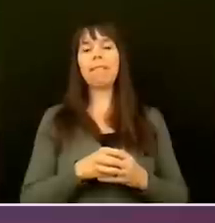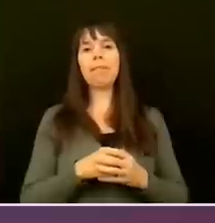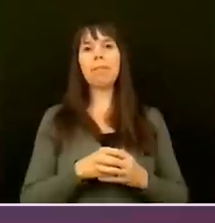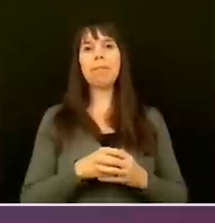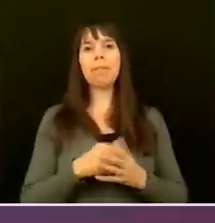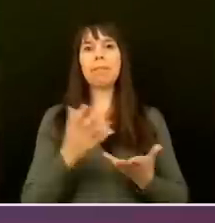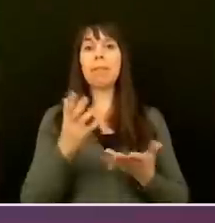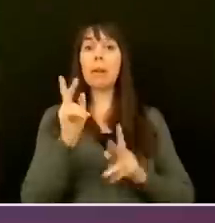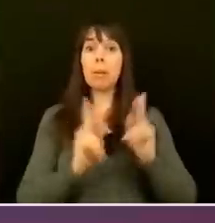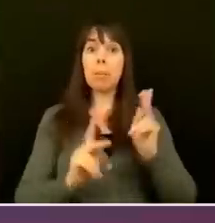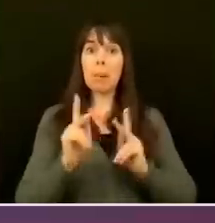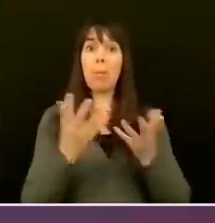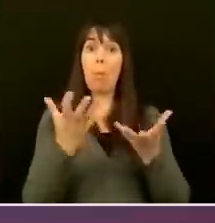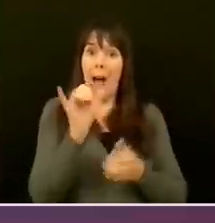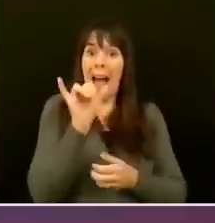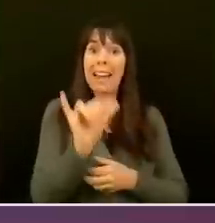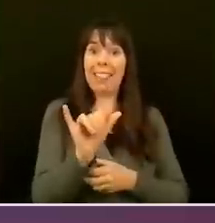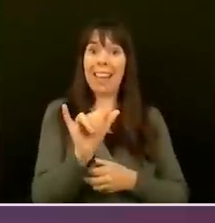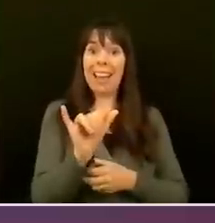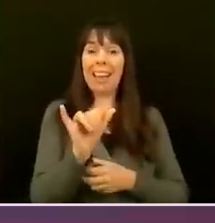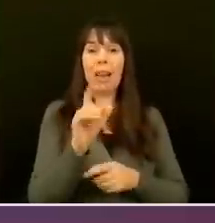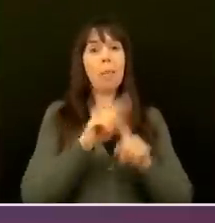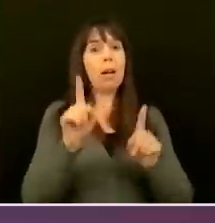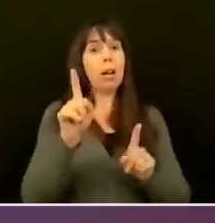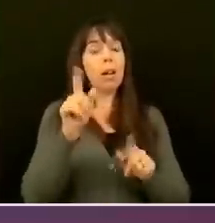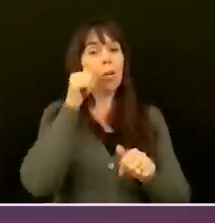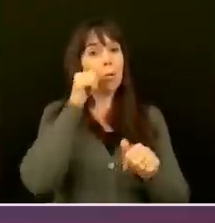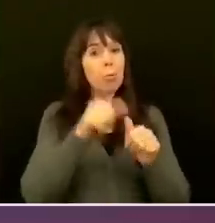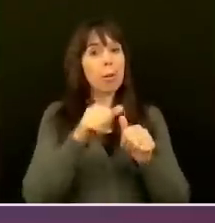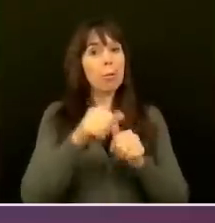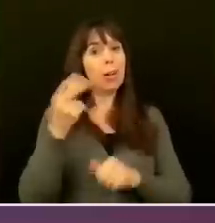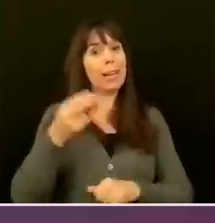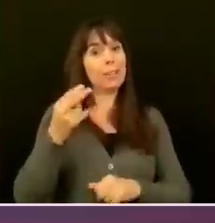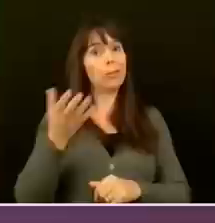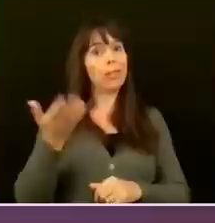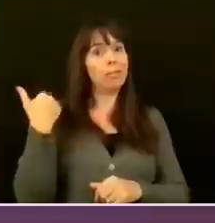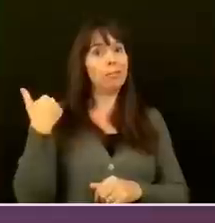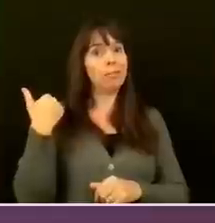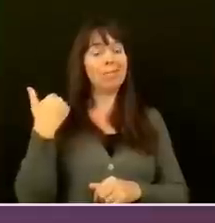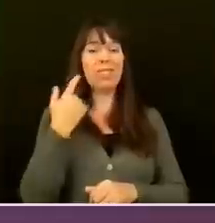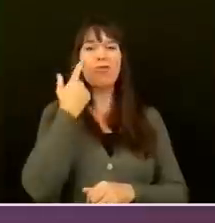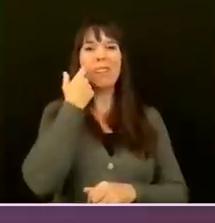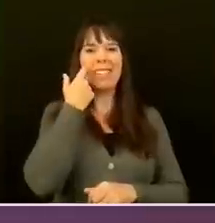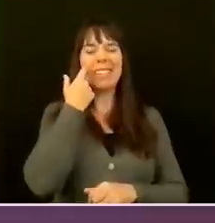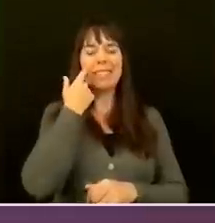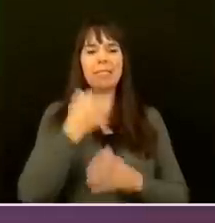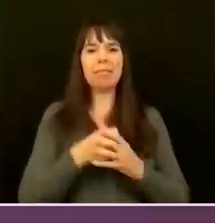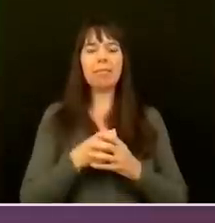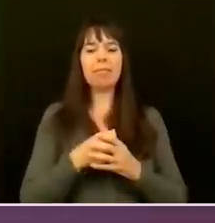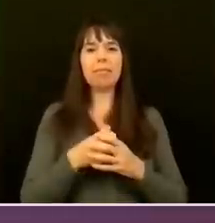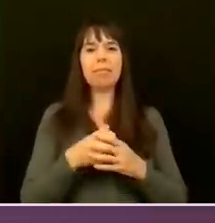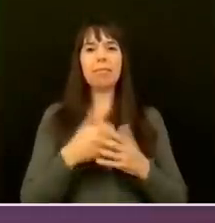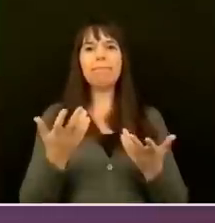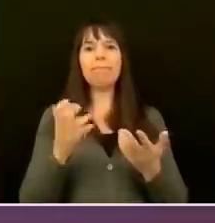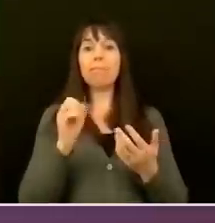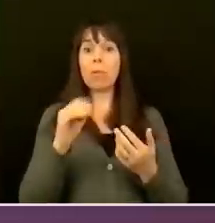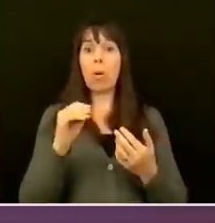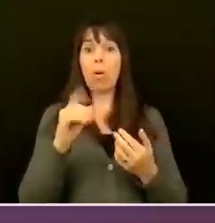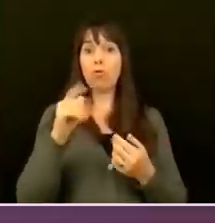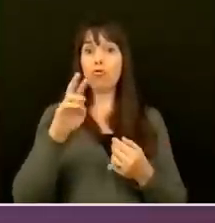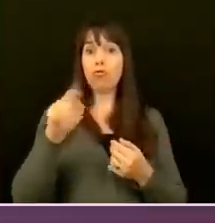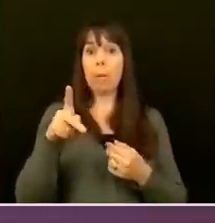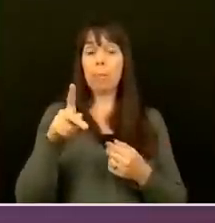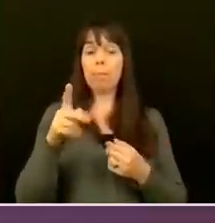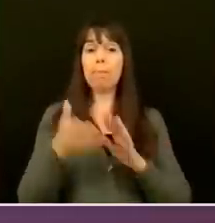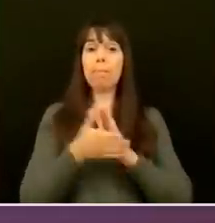And the people wanted it. But remember history, recent history. So Trump came in